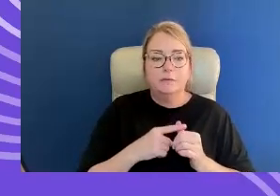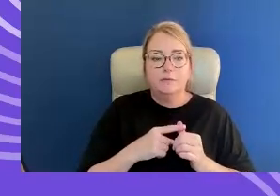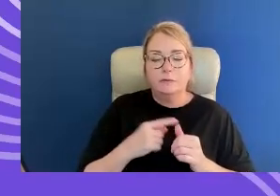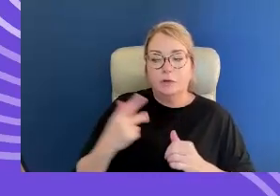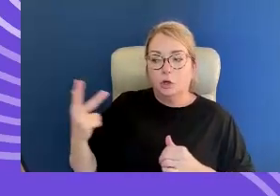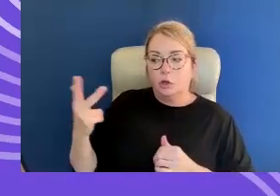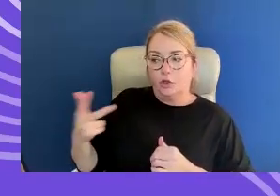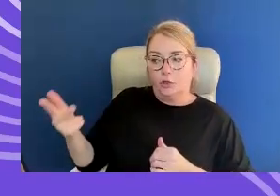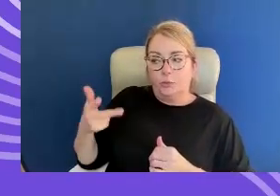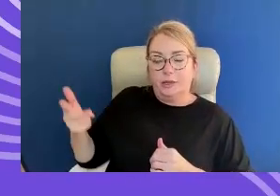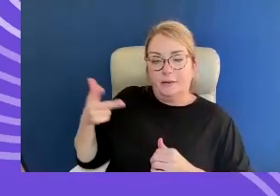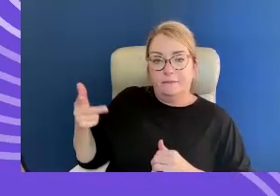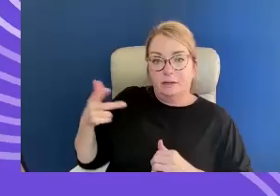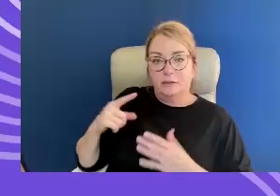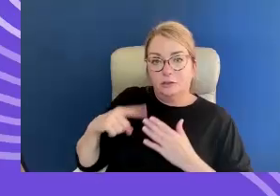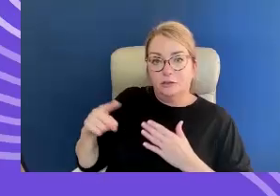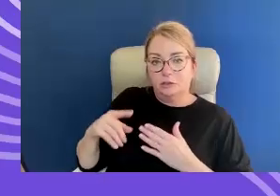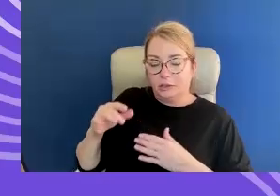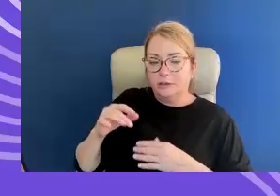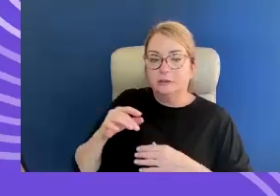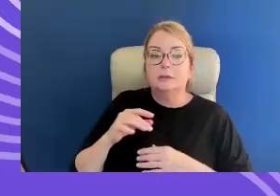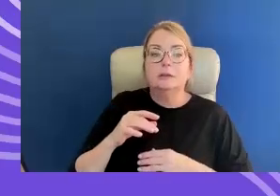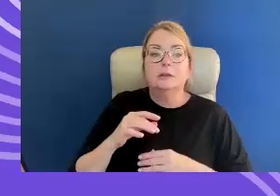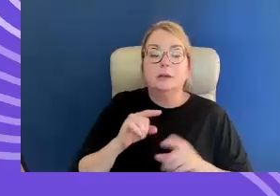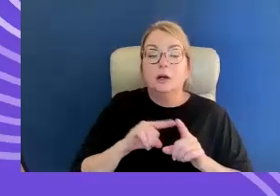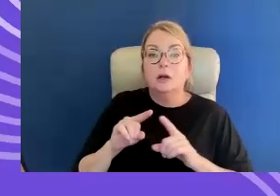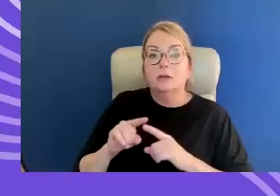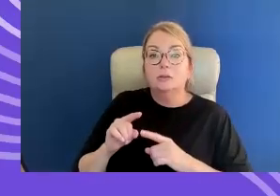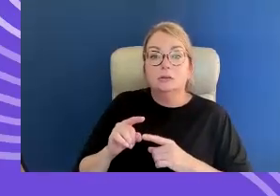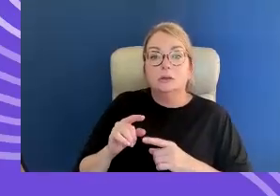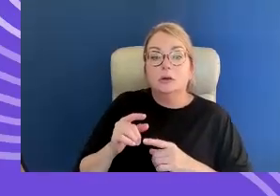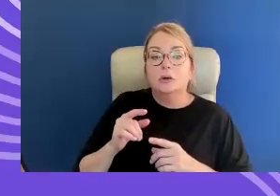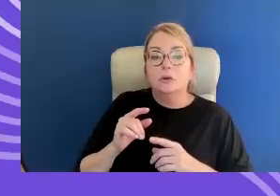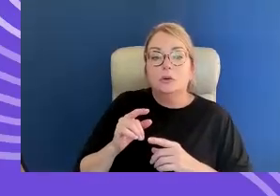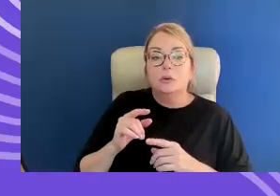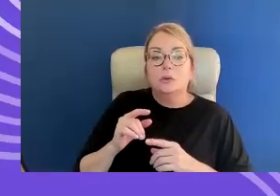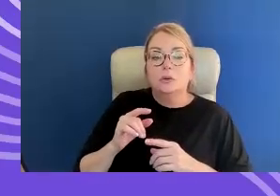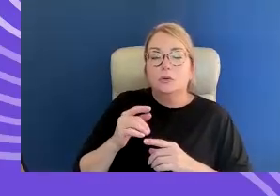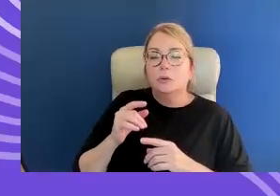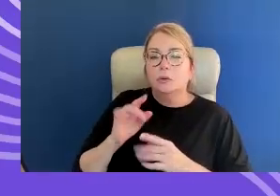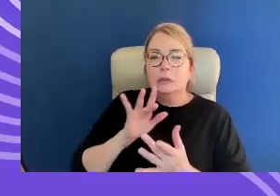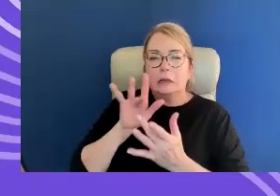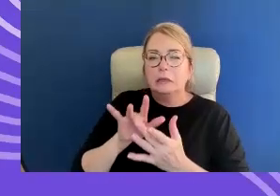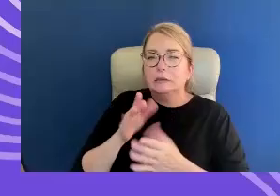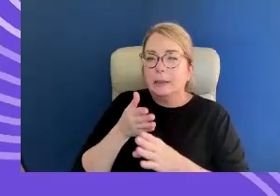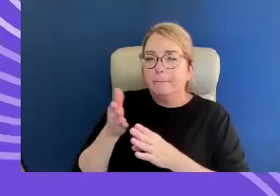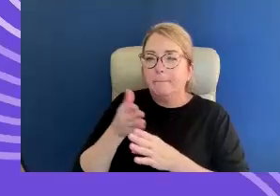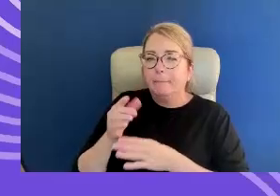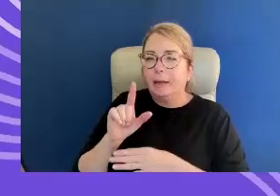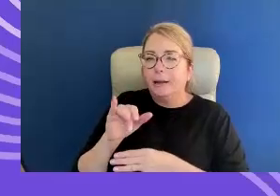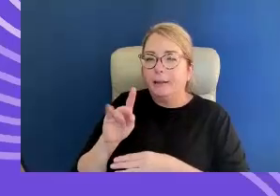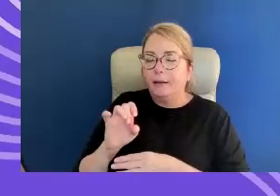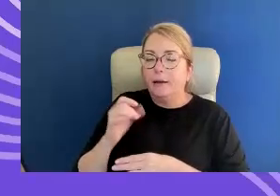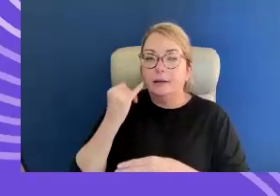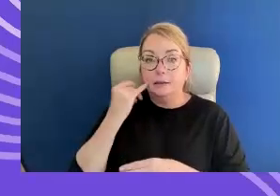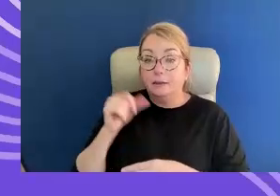including individuals within our HR department. Also, if you need to reach us, reach out to the main line because if for some reason we're not here, there might